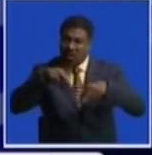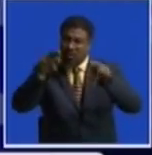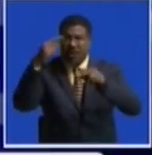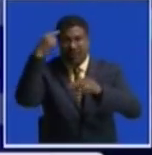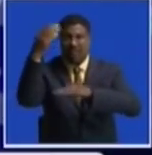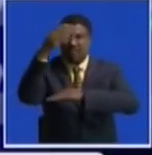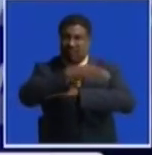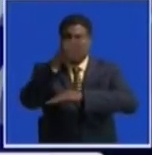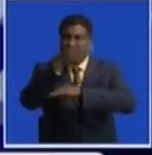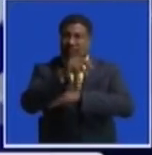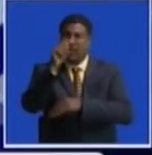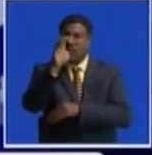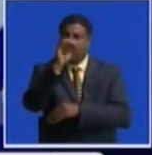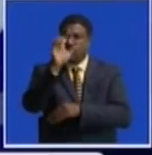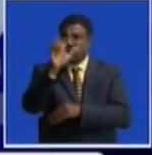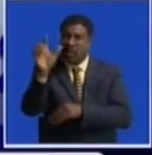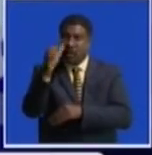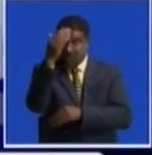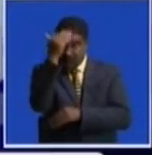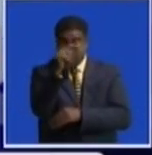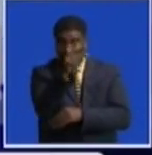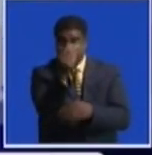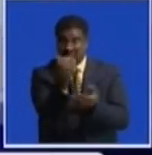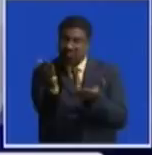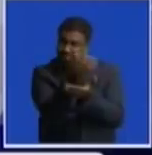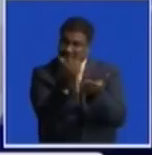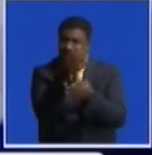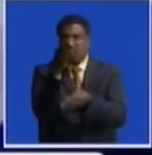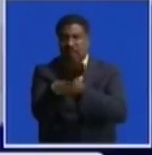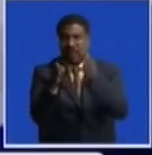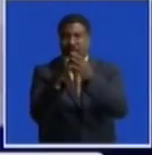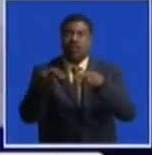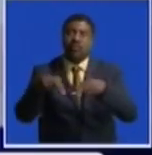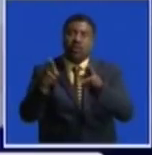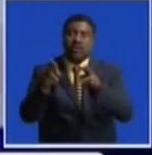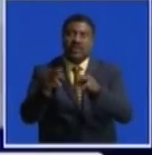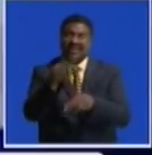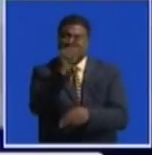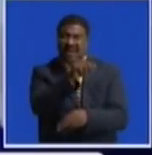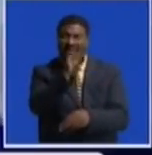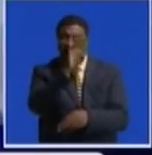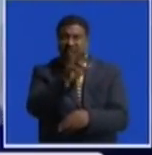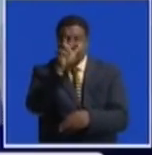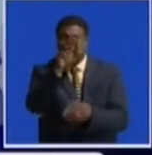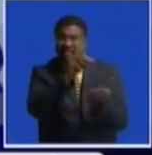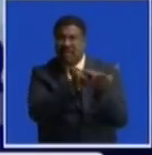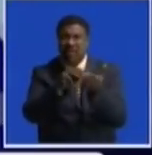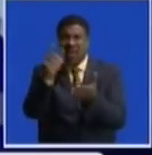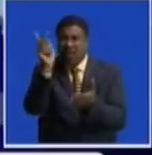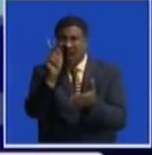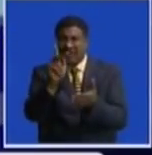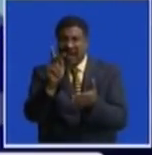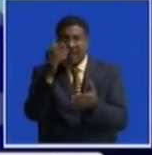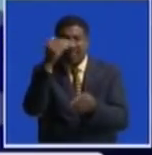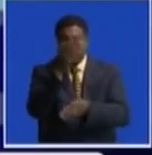and construction. This is ahead of the commissioning of the 43 million kwacha Michael Chilufya-Sata toll gate